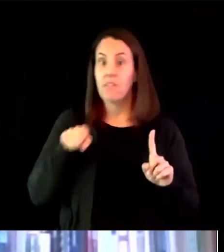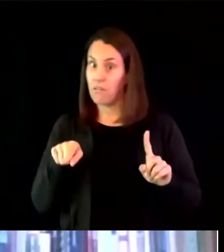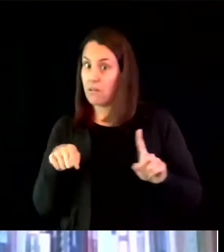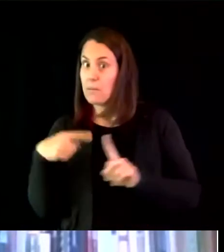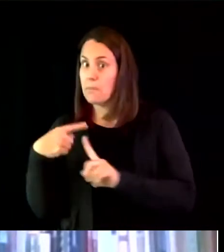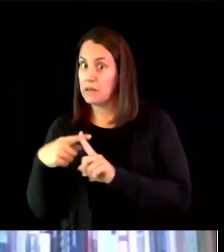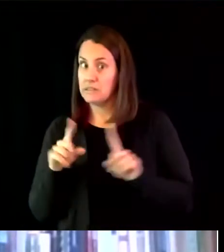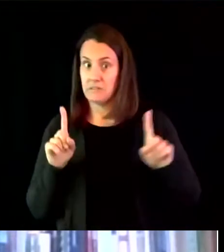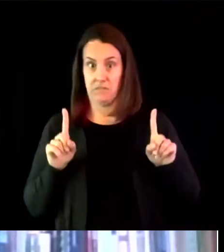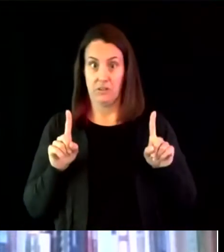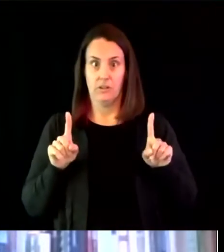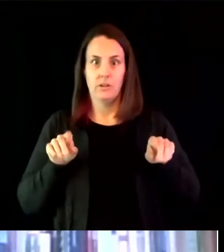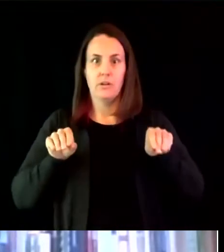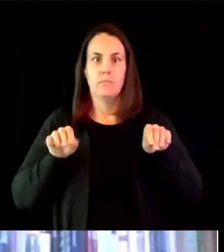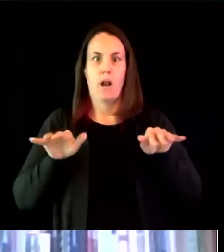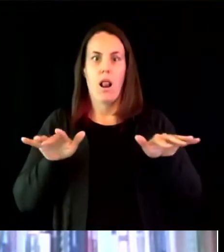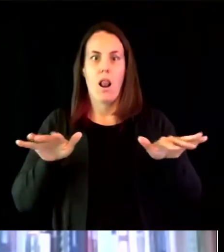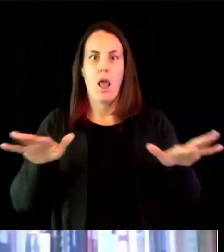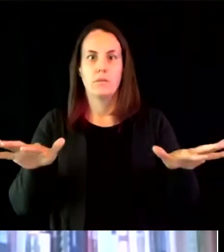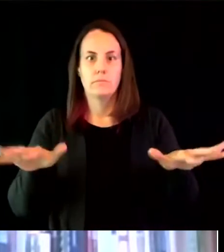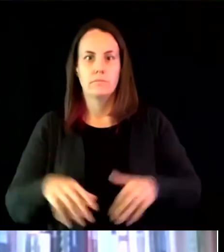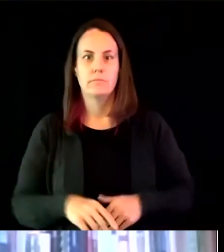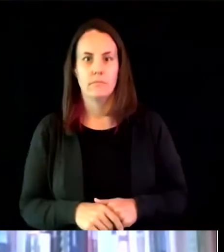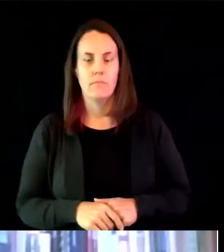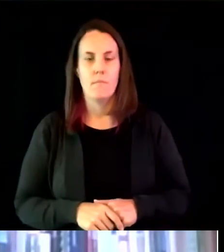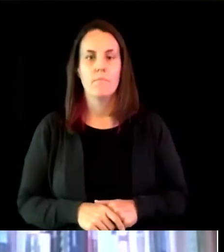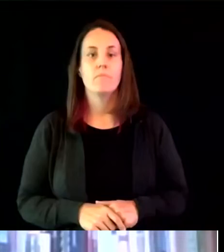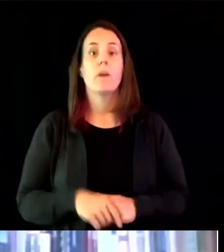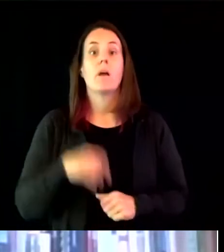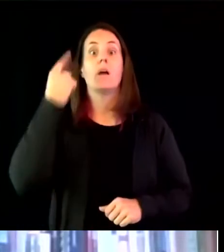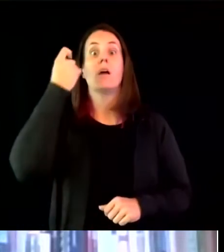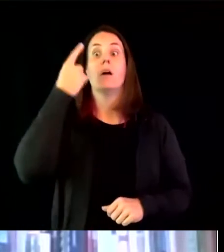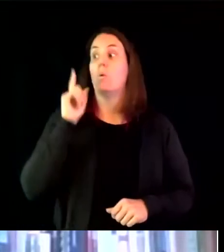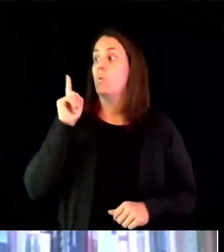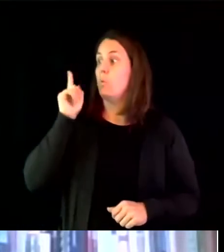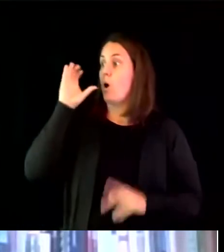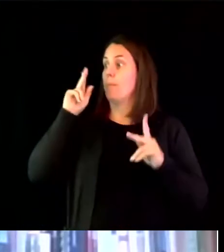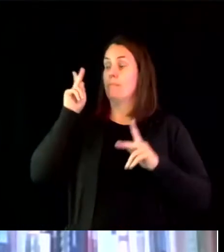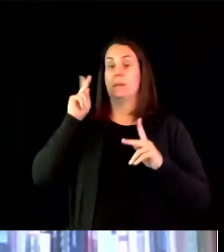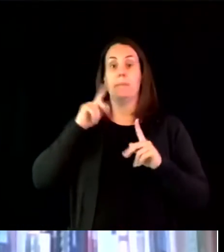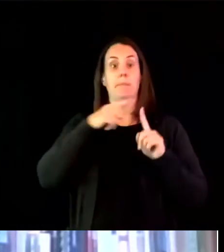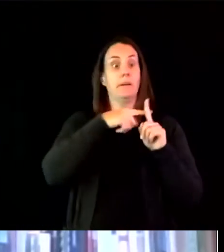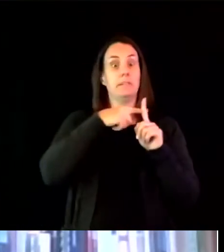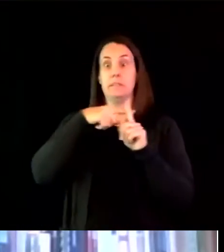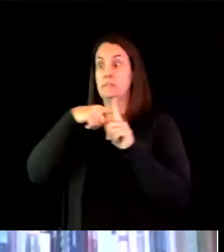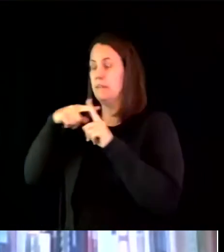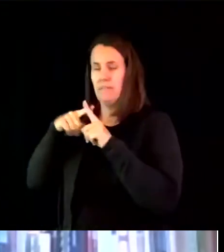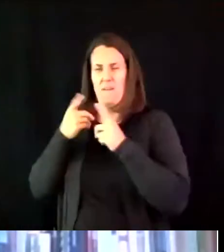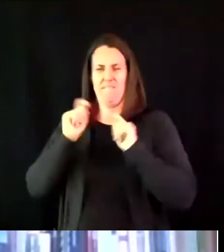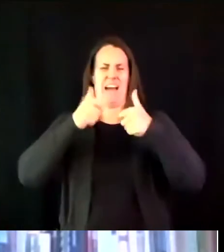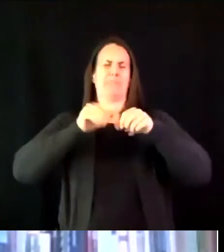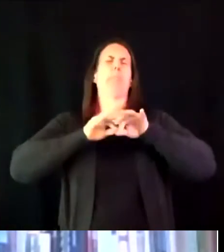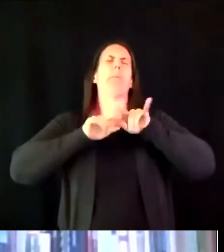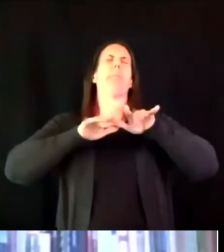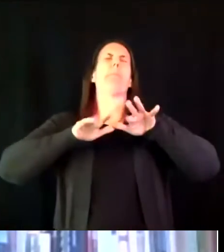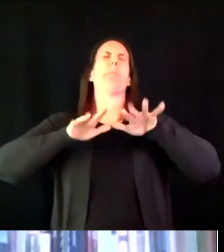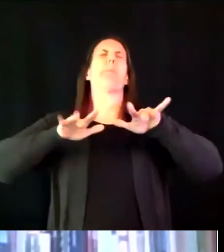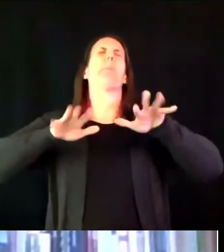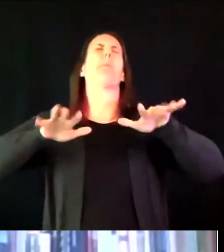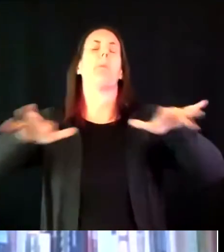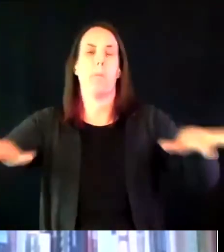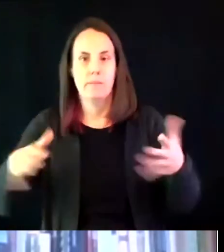100 people exposing other people. And right now, we have thousands of people exposing other people.